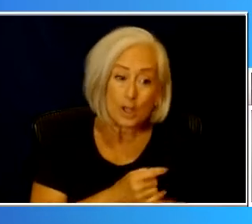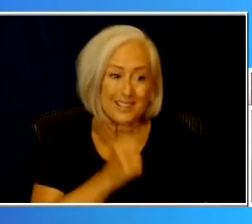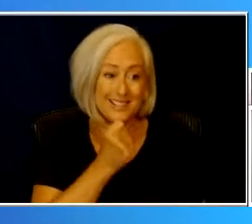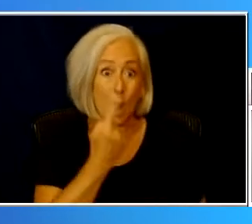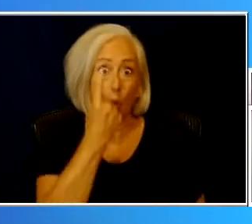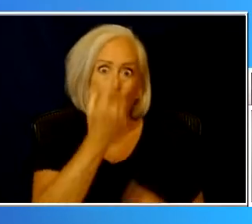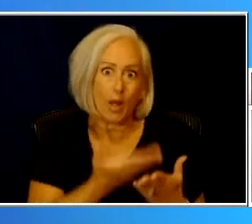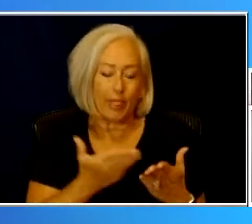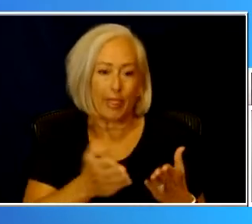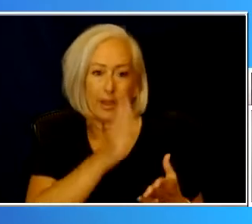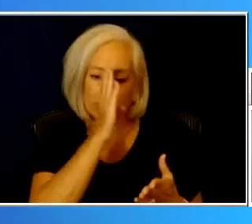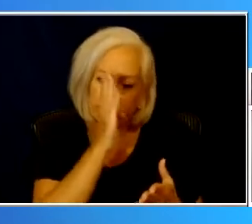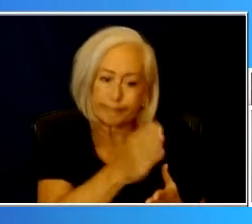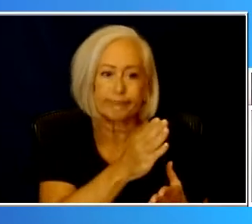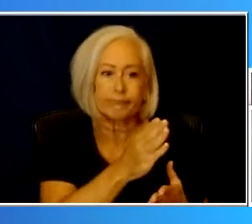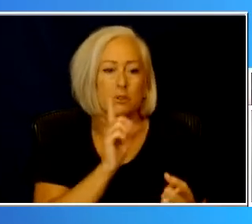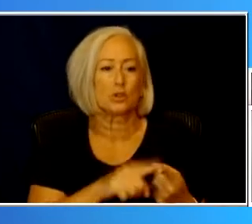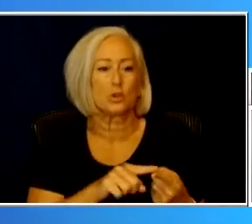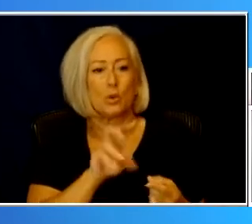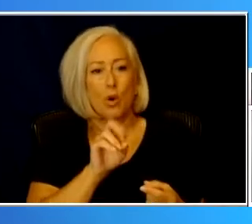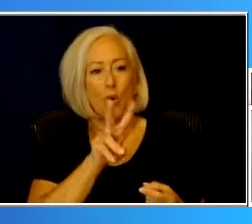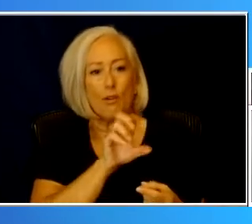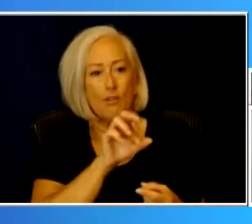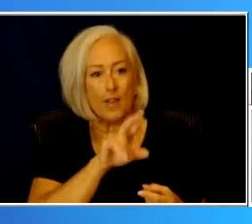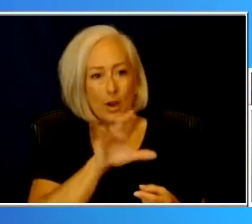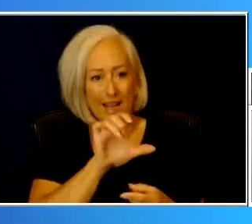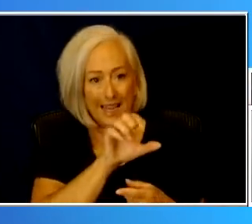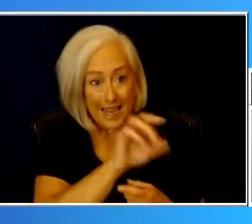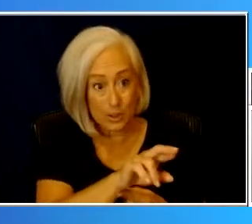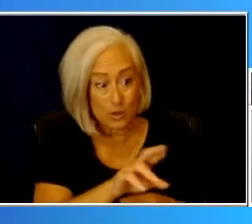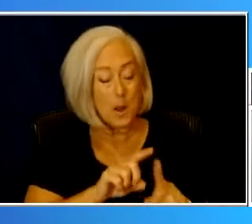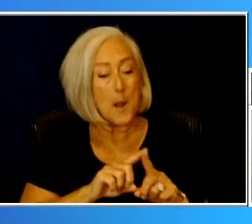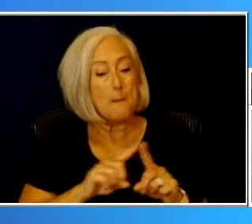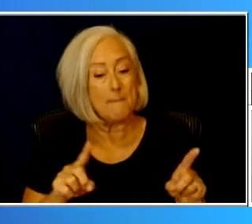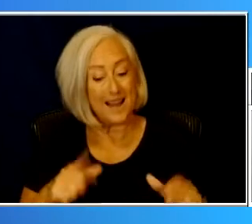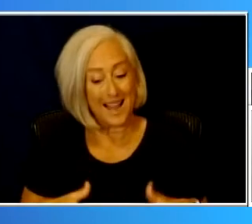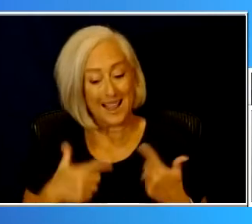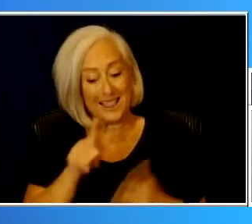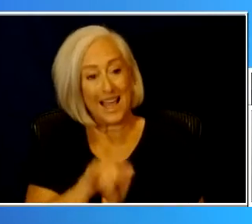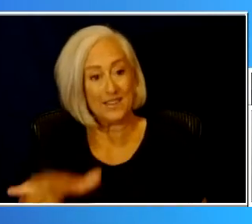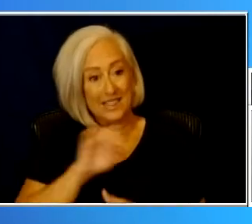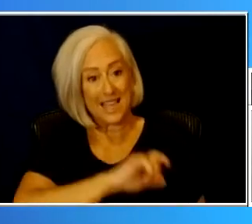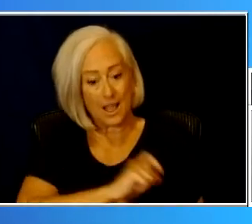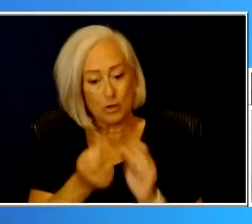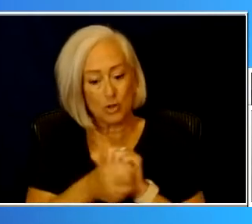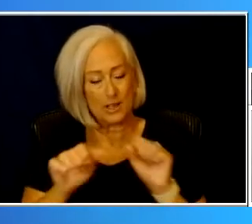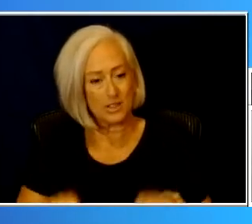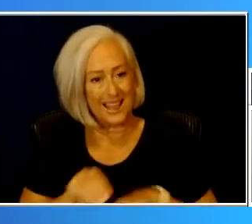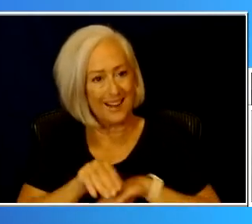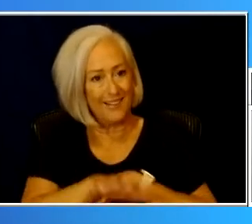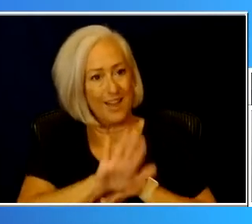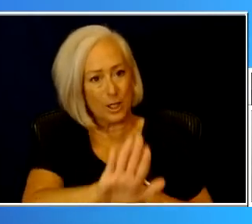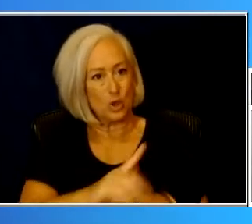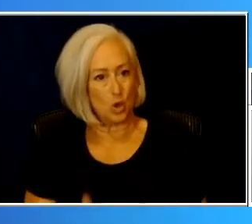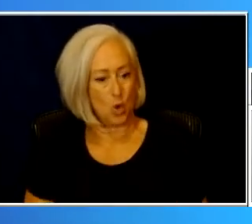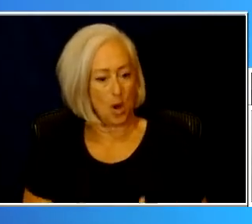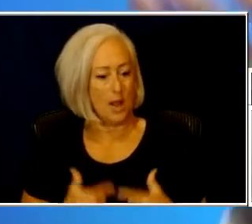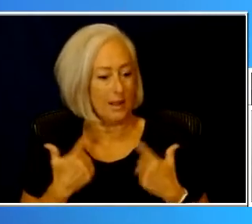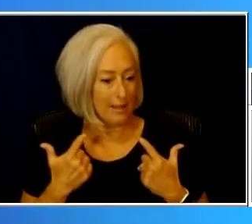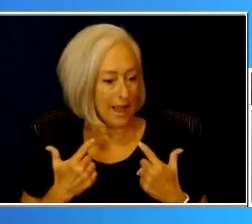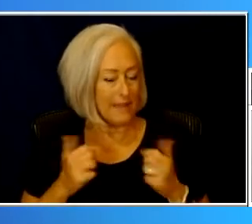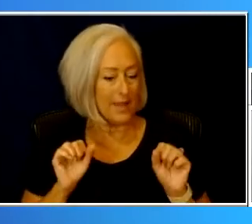to ovarian cancer, for sure, lifestyle changes can absolutely affect your ability to reduce